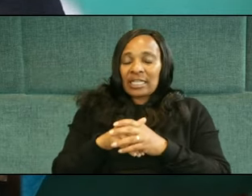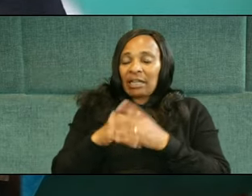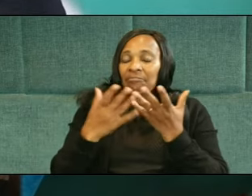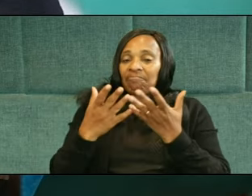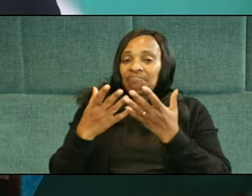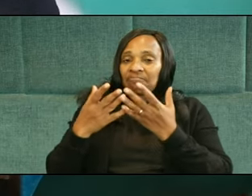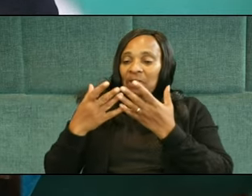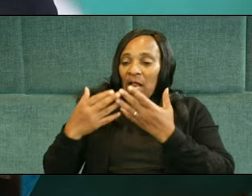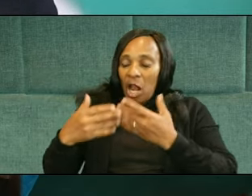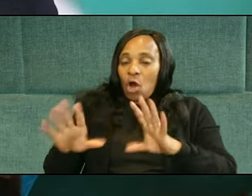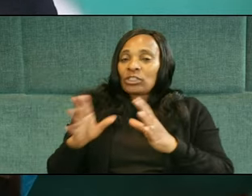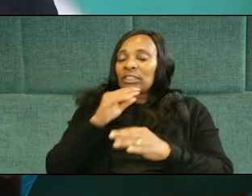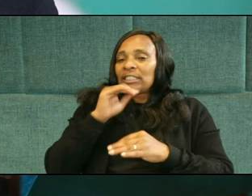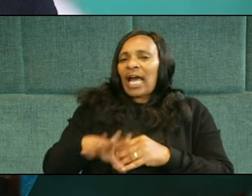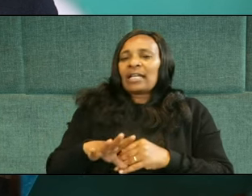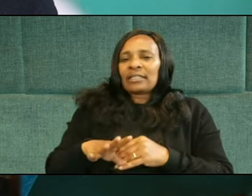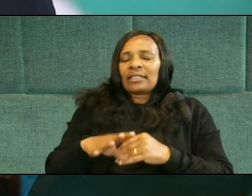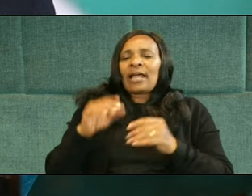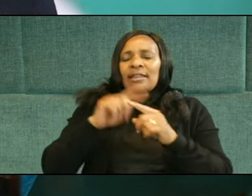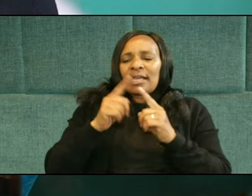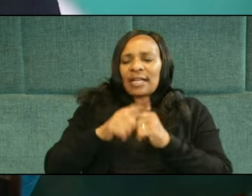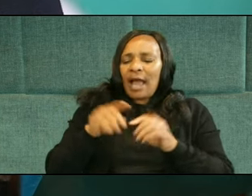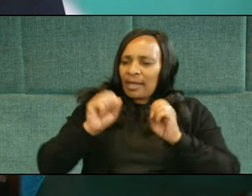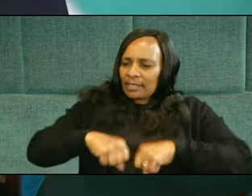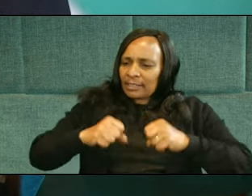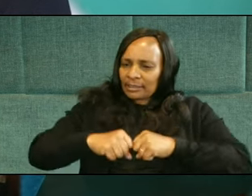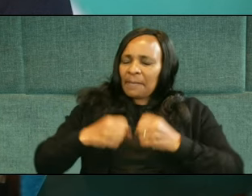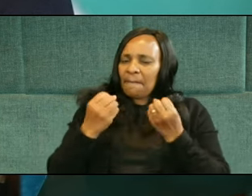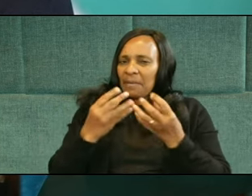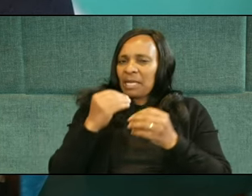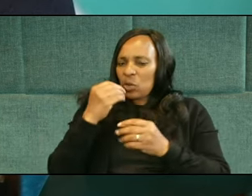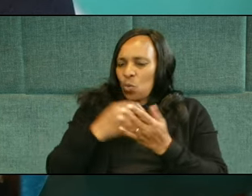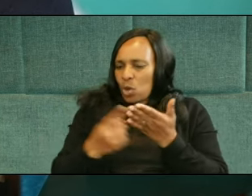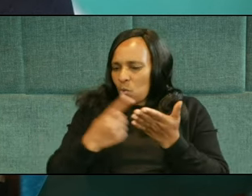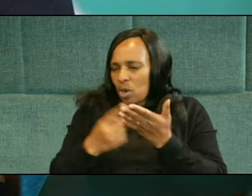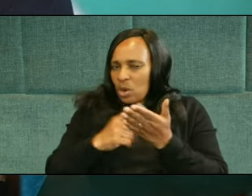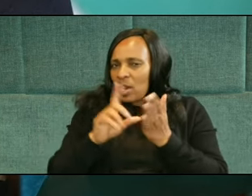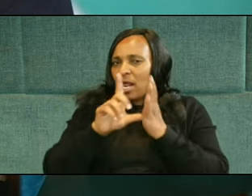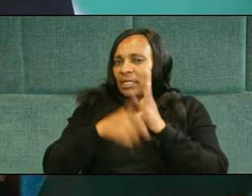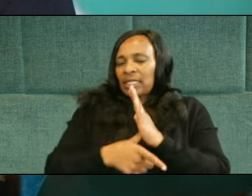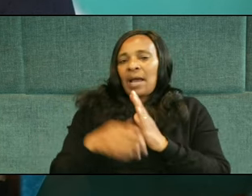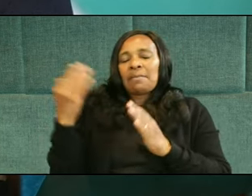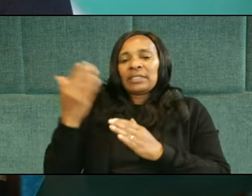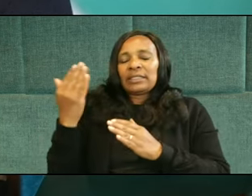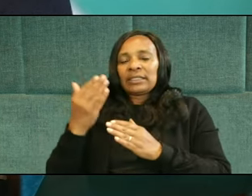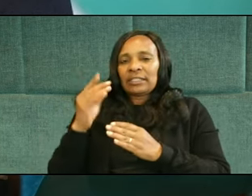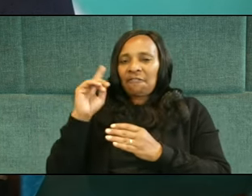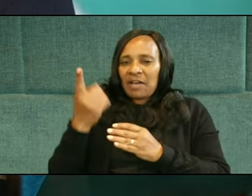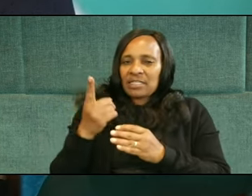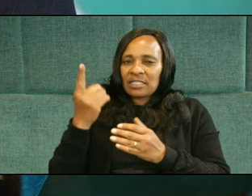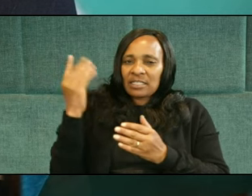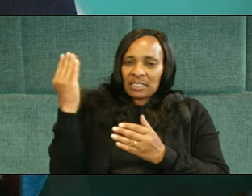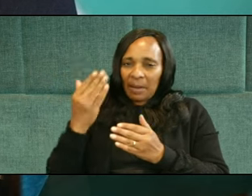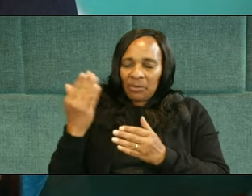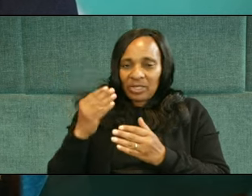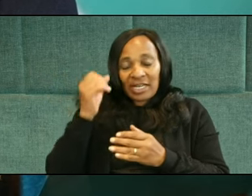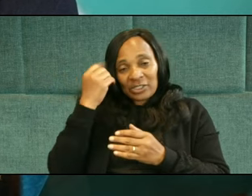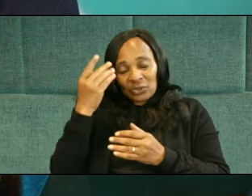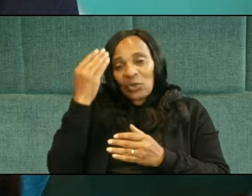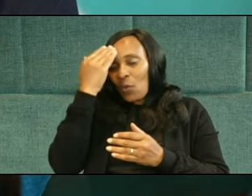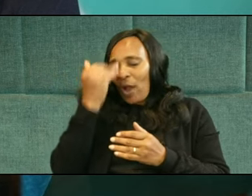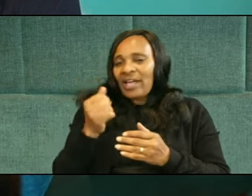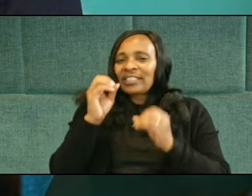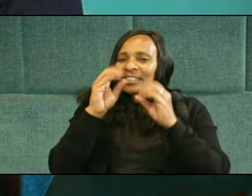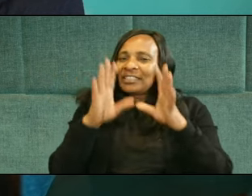Costa agreed, several weeks later, when he preached his first sermon, he understood why the teacher had asked